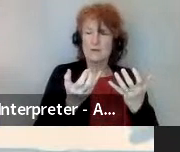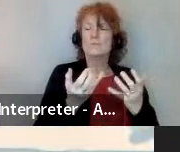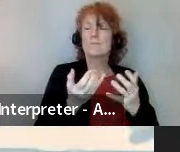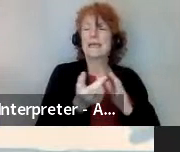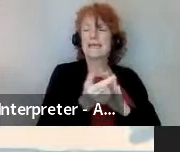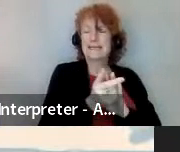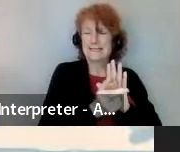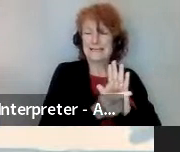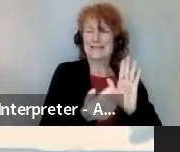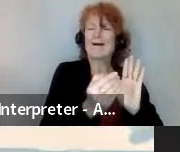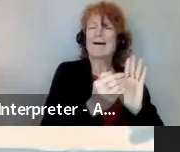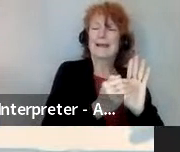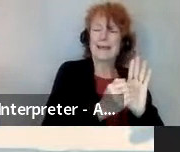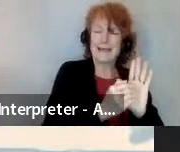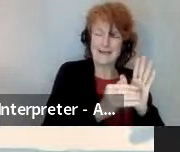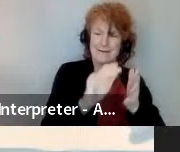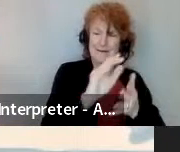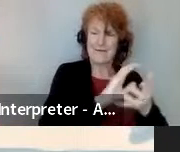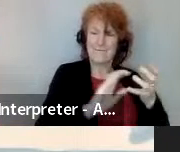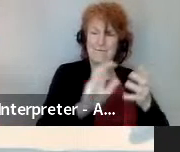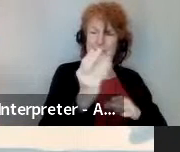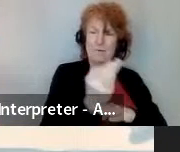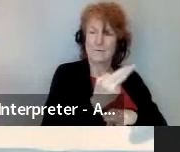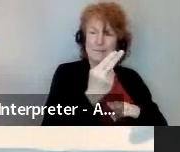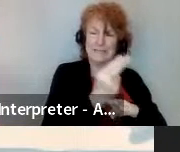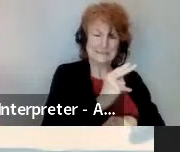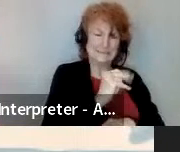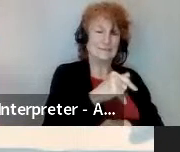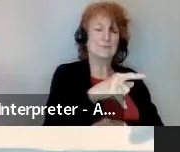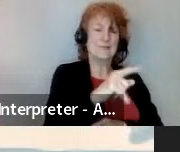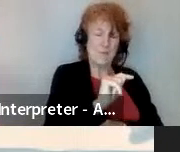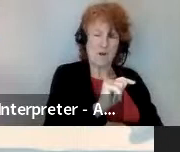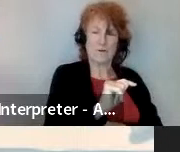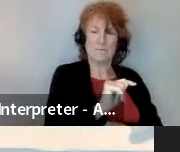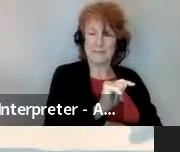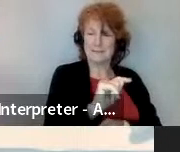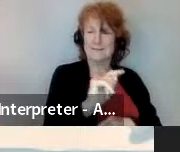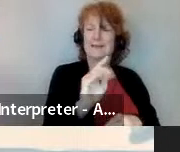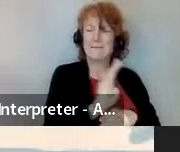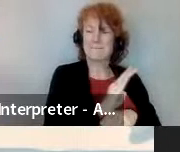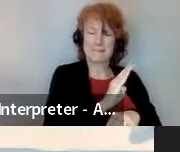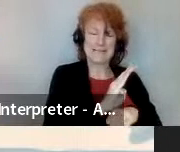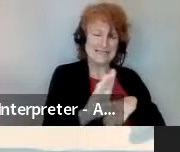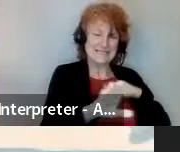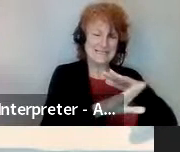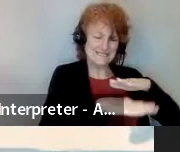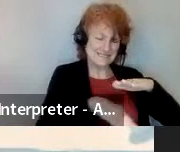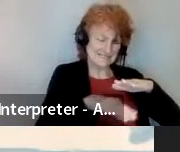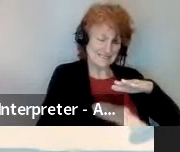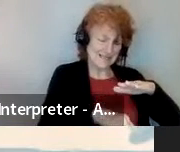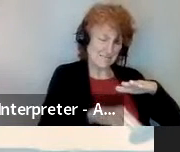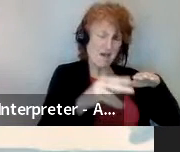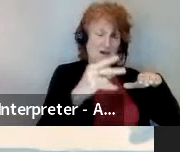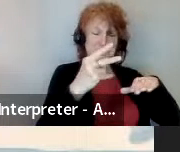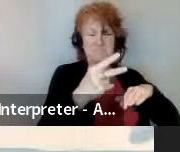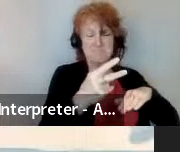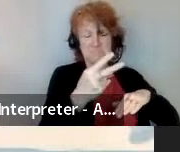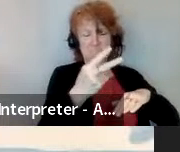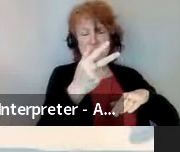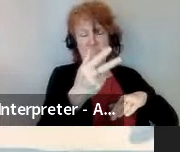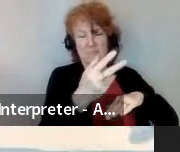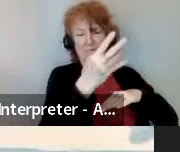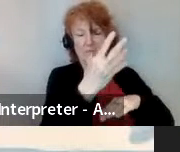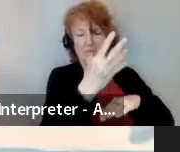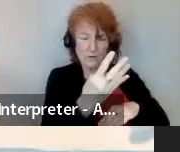floor commercial use and a few stories of housing on top. This type of building is very common in our low-density areas and is in fact already permitted in over 5